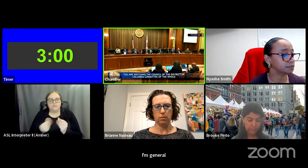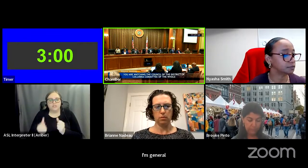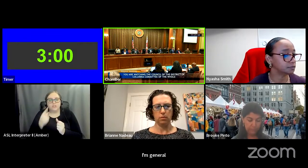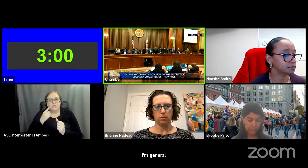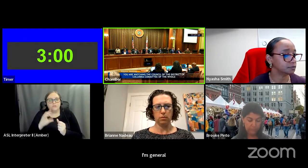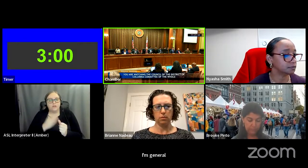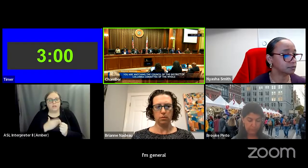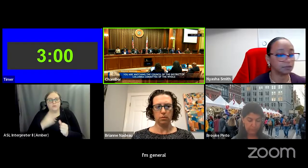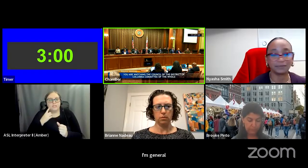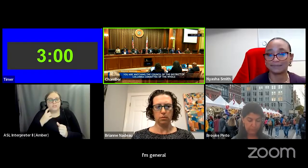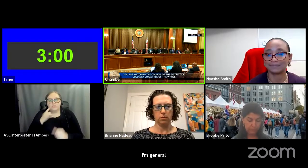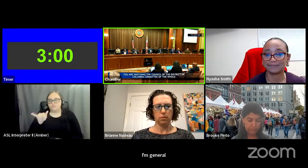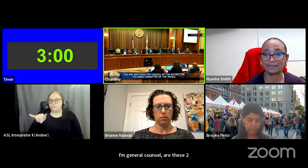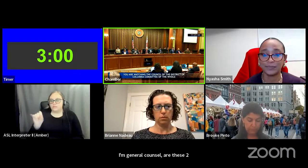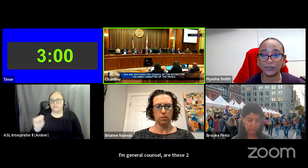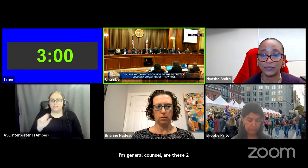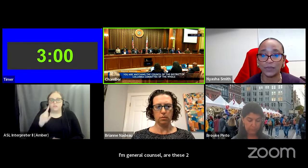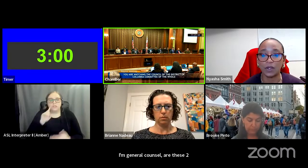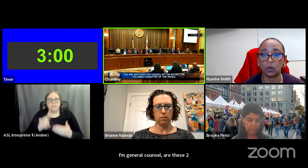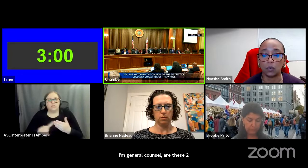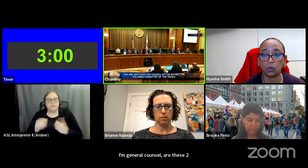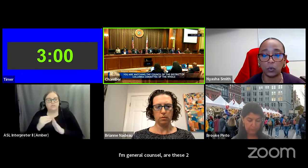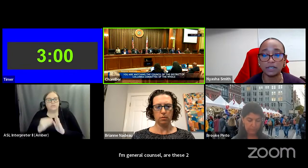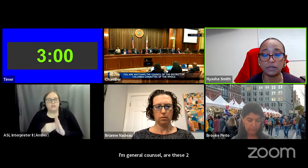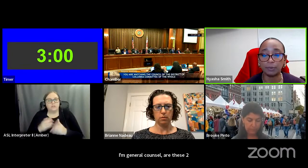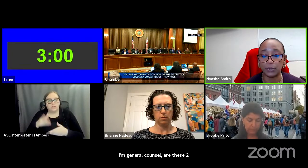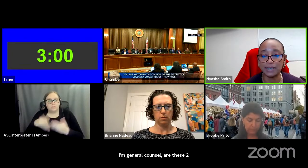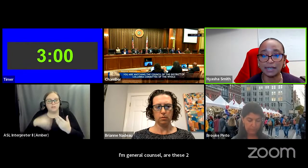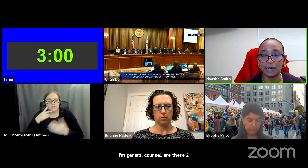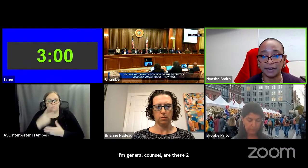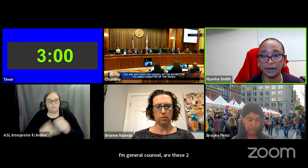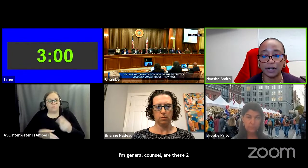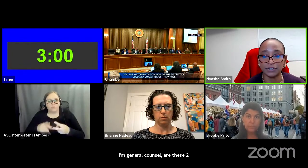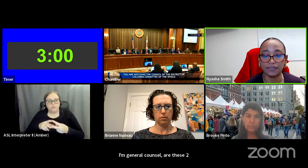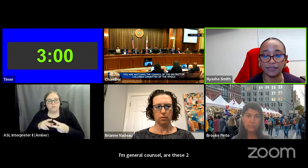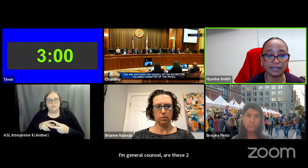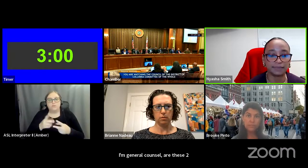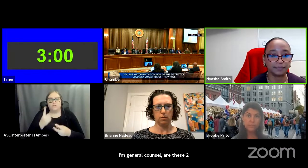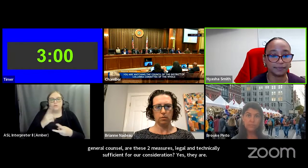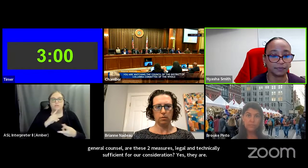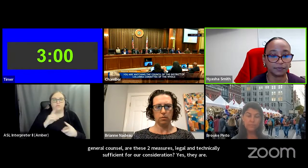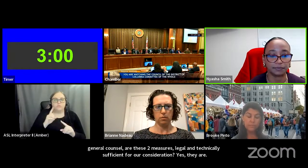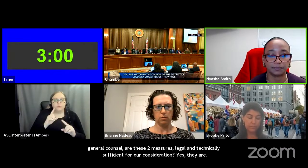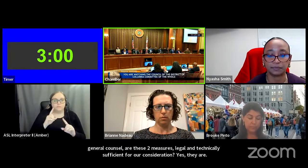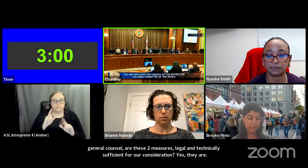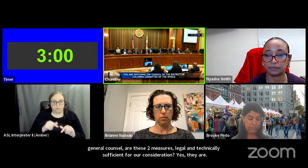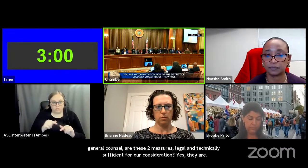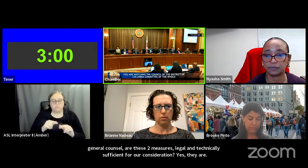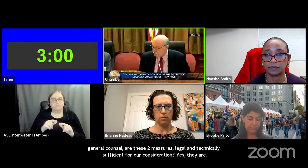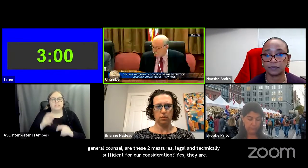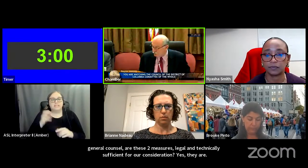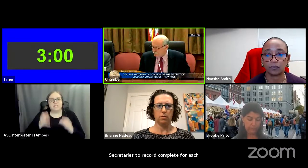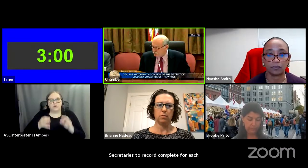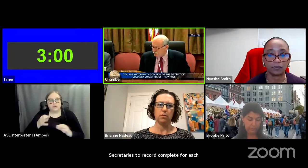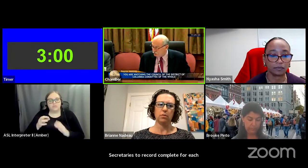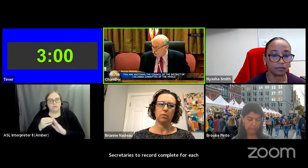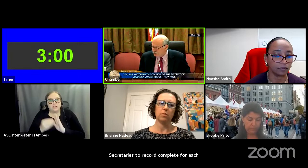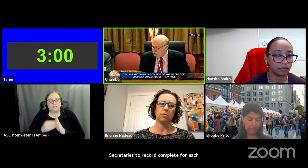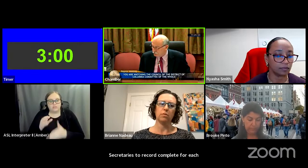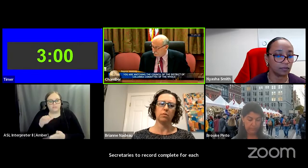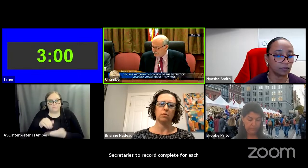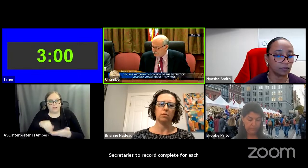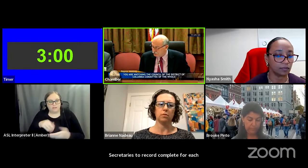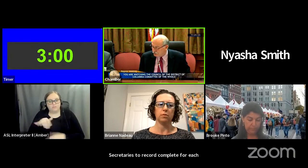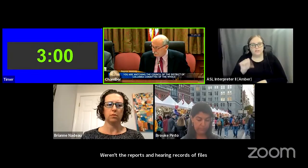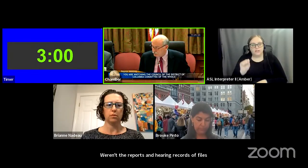consideration? Yes, they are. Madam Secretary, is the record complete for each? Once the reports and hearing records are filed. Madam Budget Director, do the measures